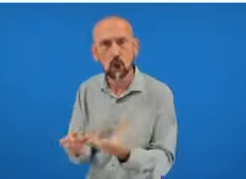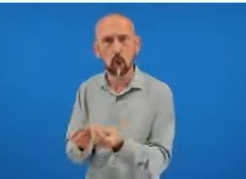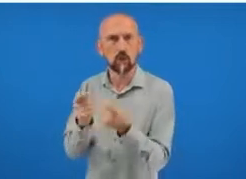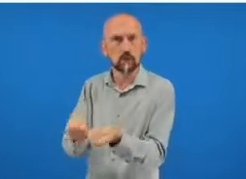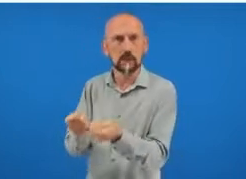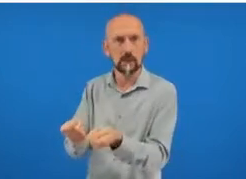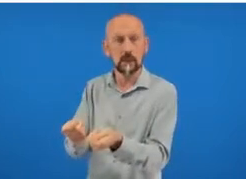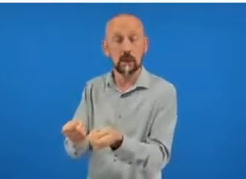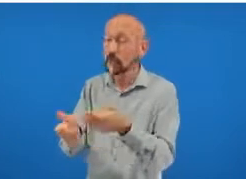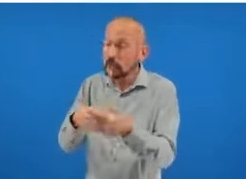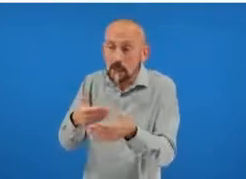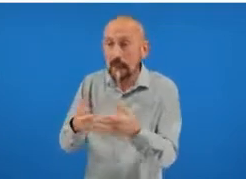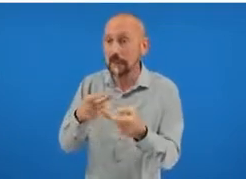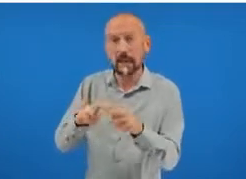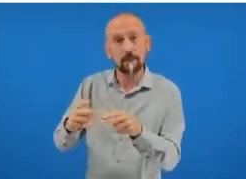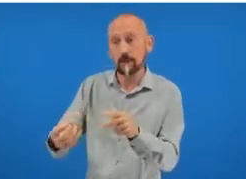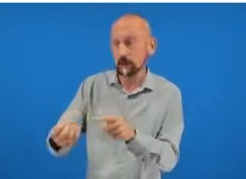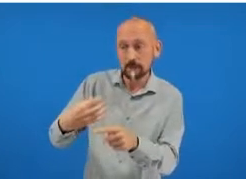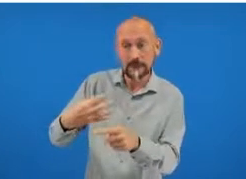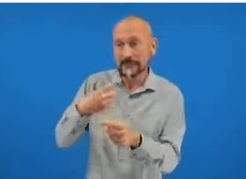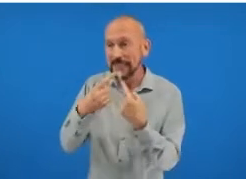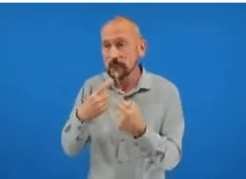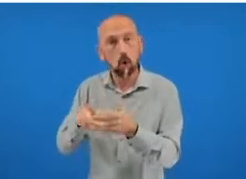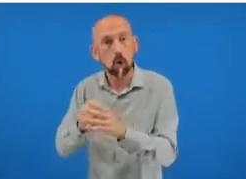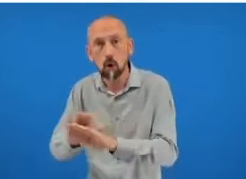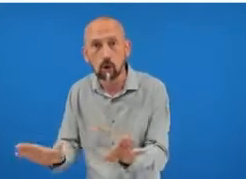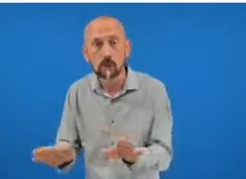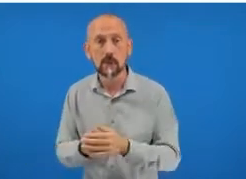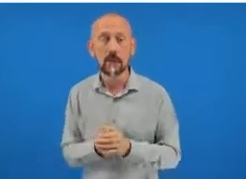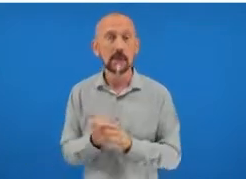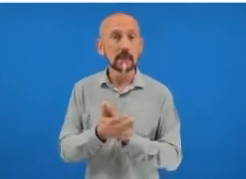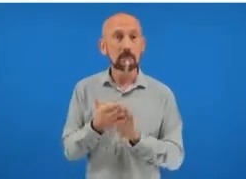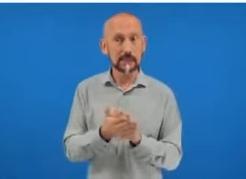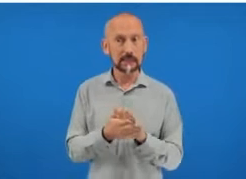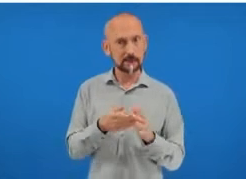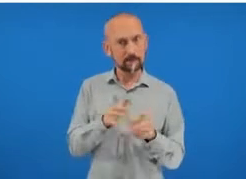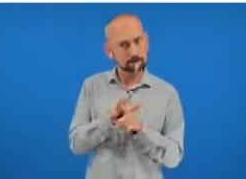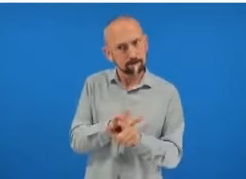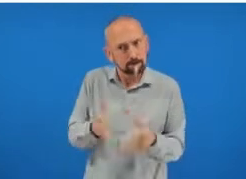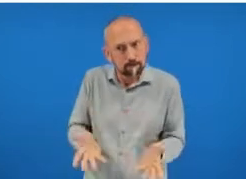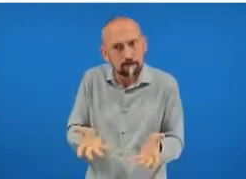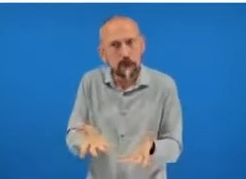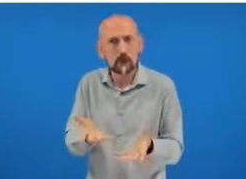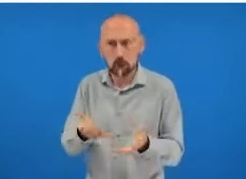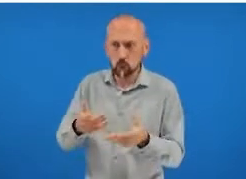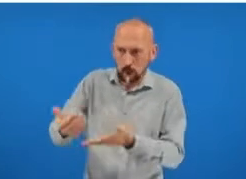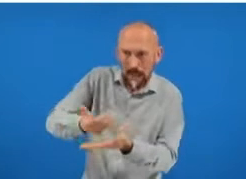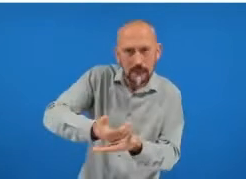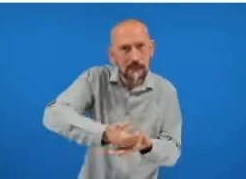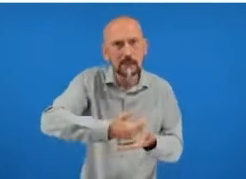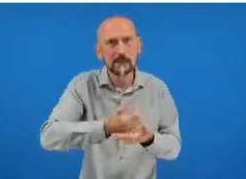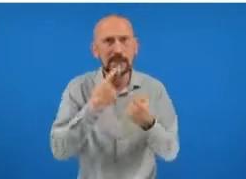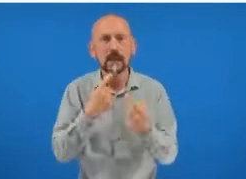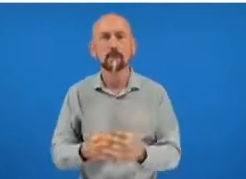data. This means there's no real incentive not to collect the data. And lastly, clinical